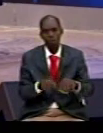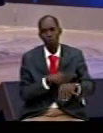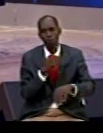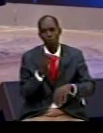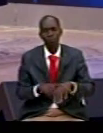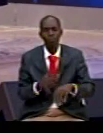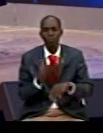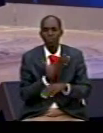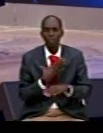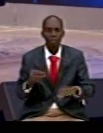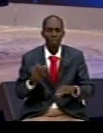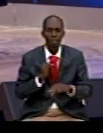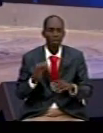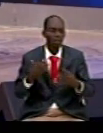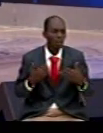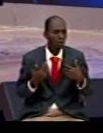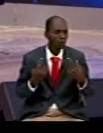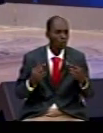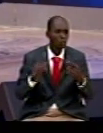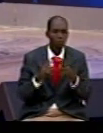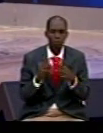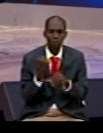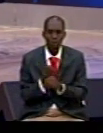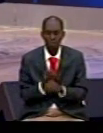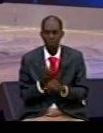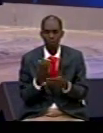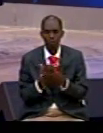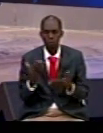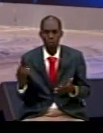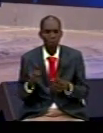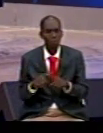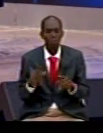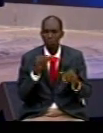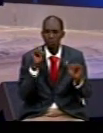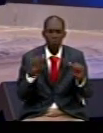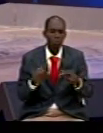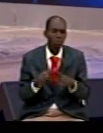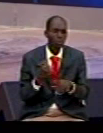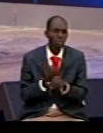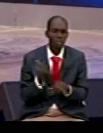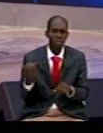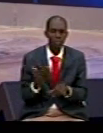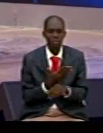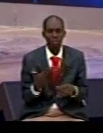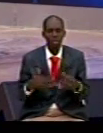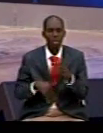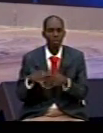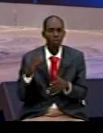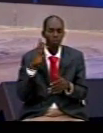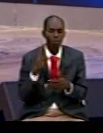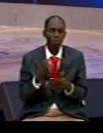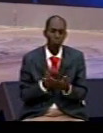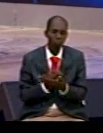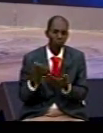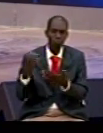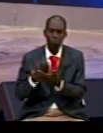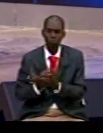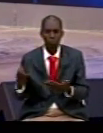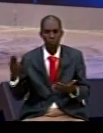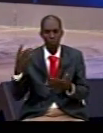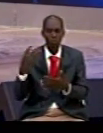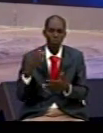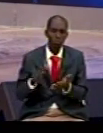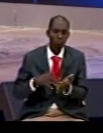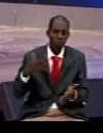been able to get anything out of all the expenses I have made. And now I want something. And shall